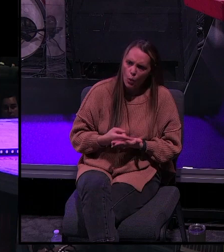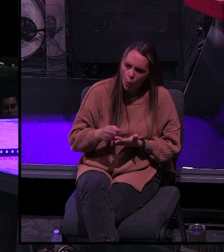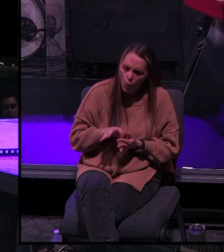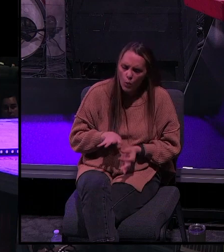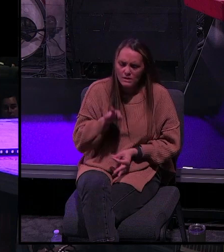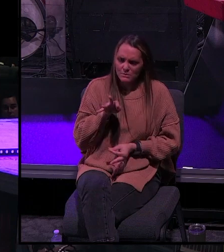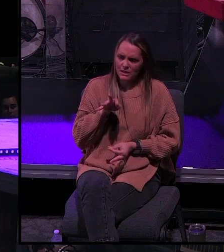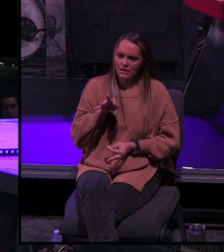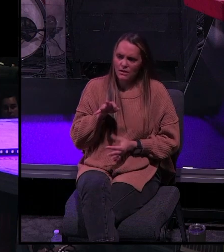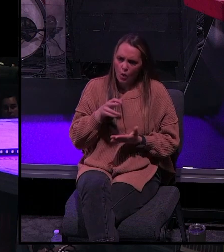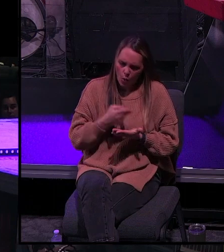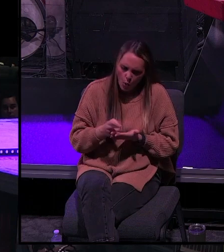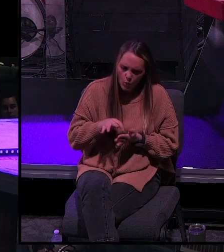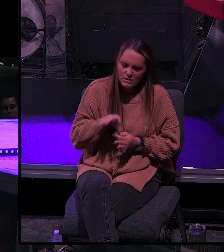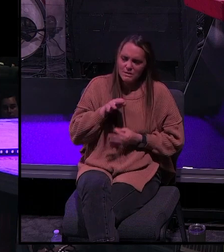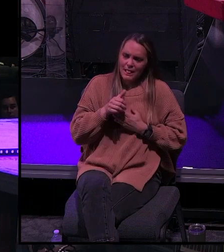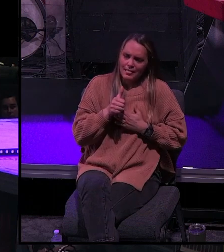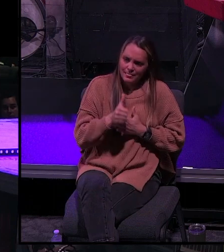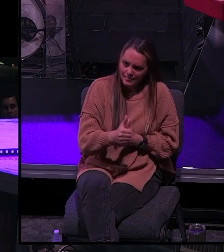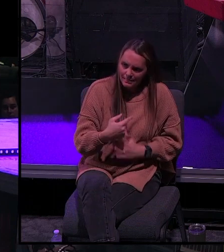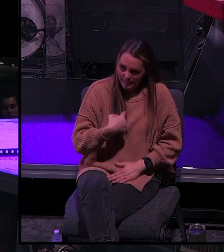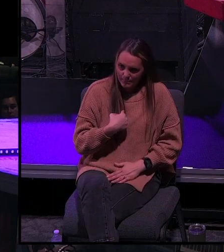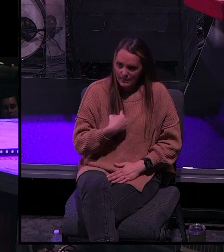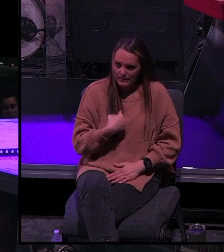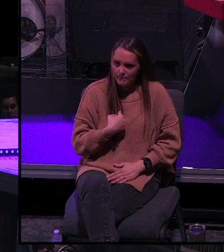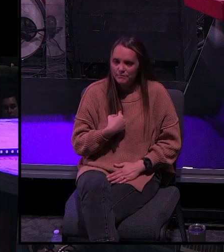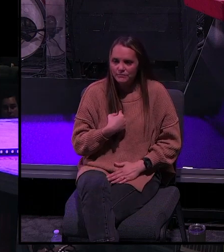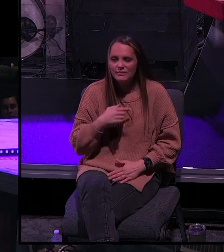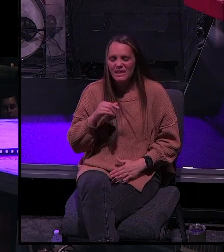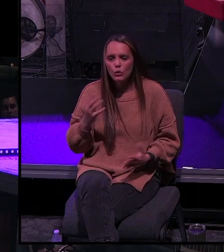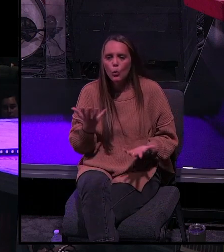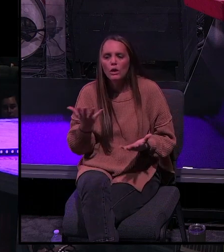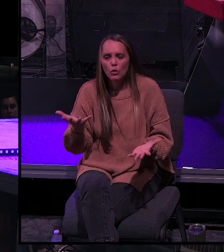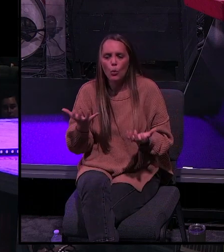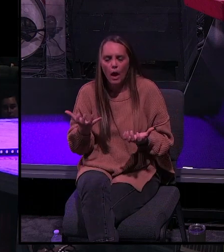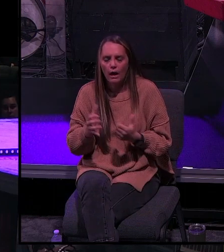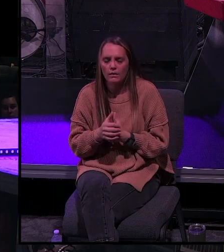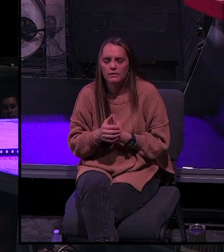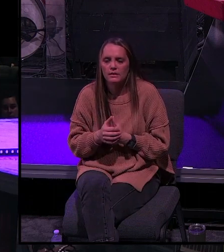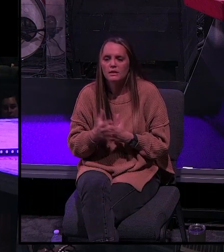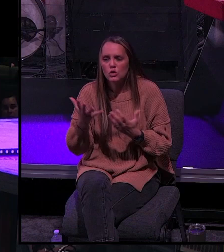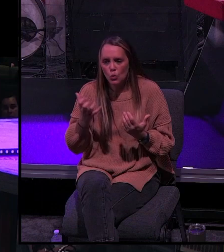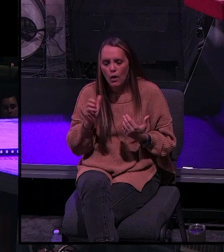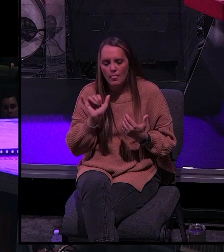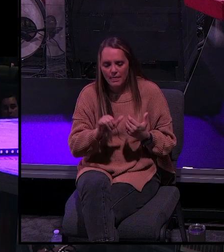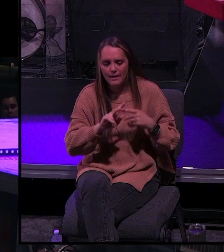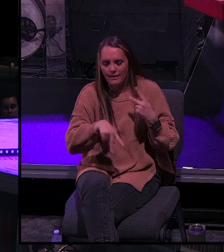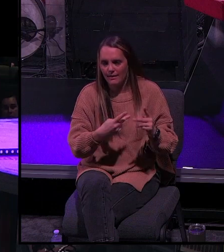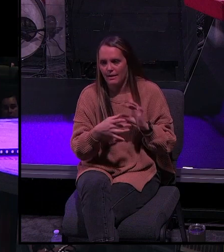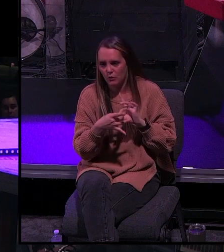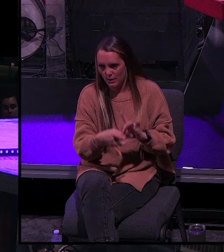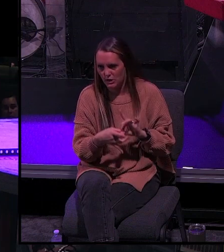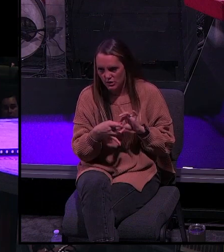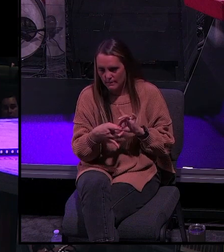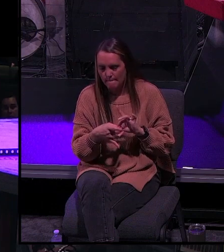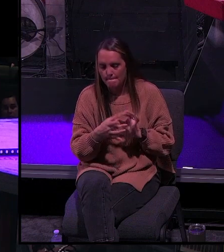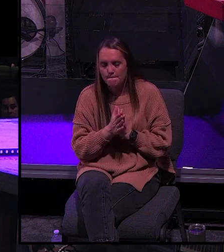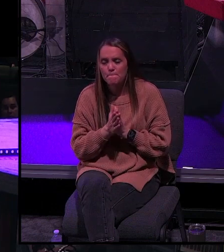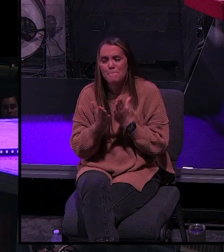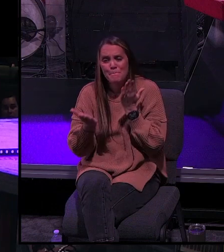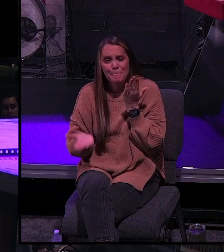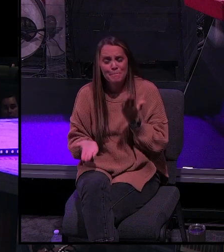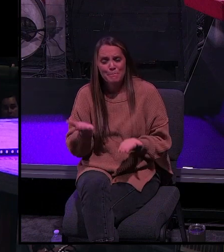lead me. That's what he wanted us to do. That's the kind of relationship he wanted us to have. Now, maybe